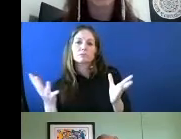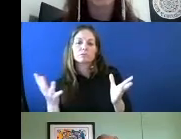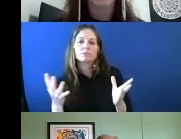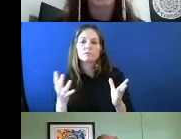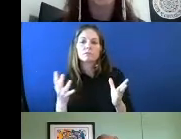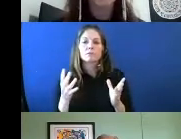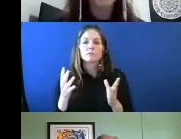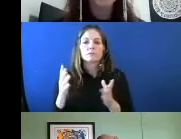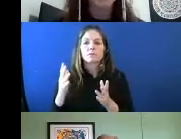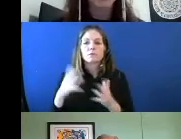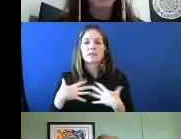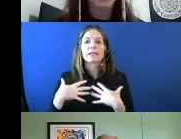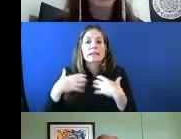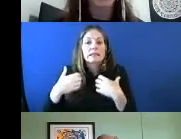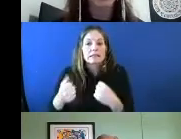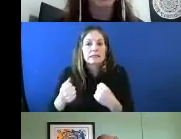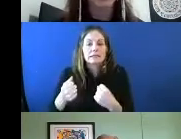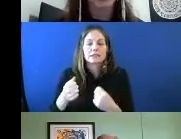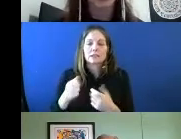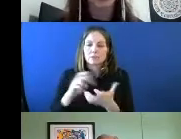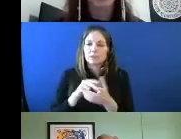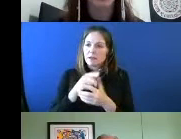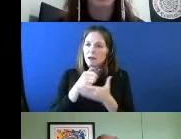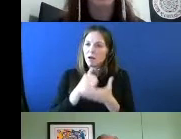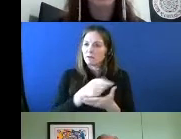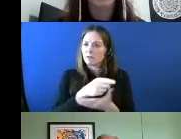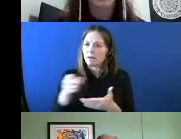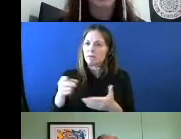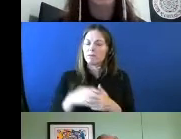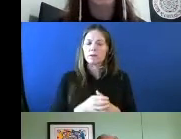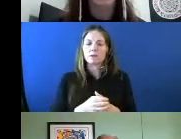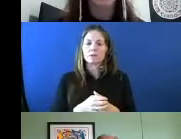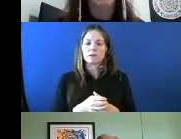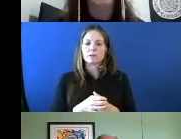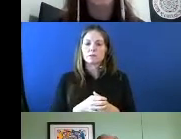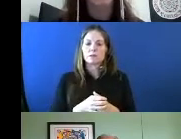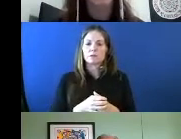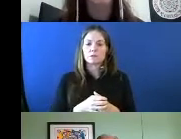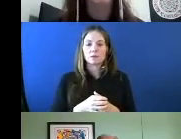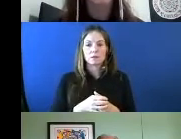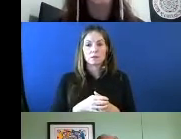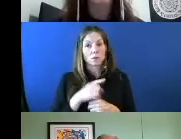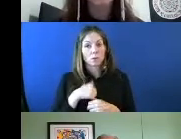around medicine. And we really wanted to acknowledge our participants. So we thanked them for